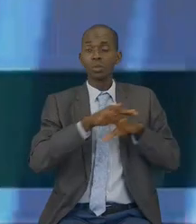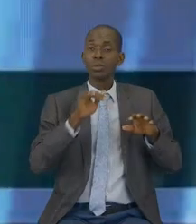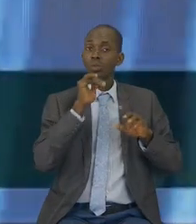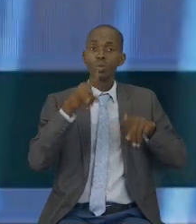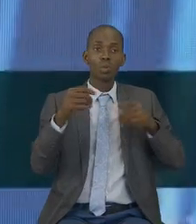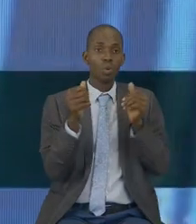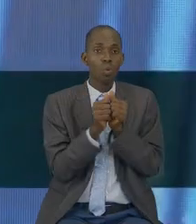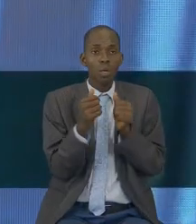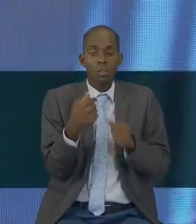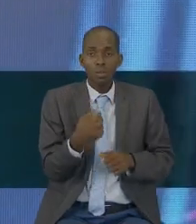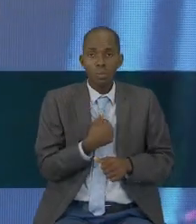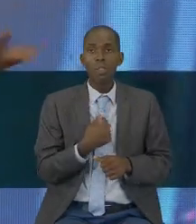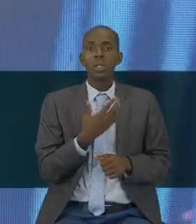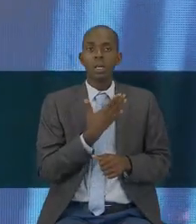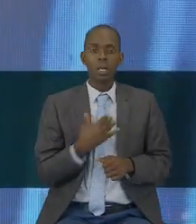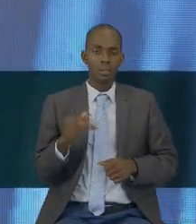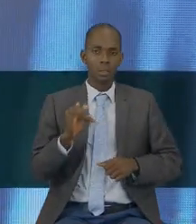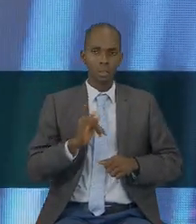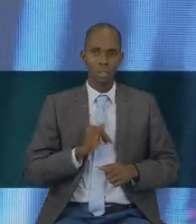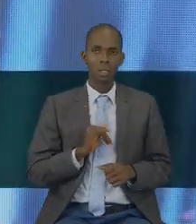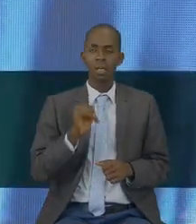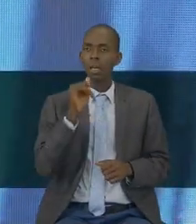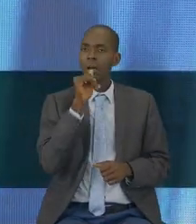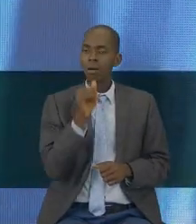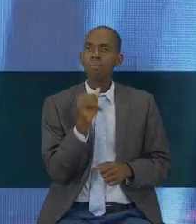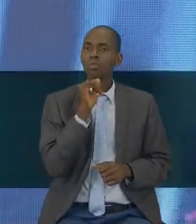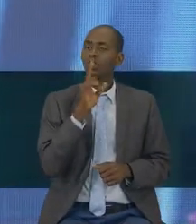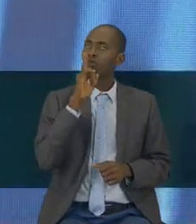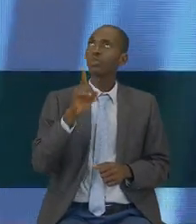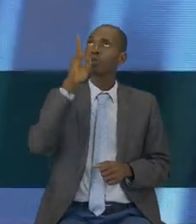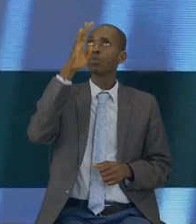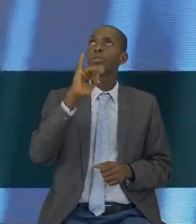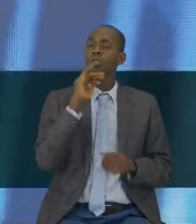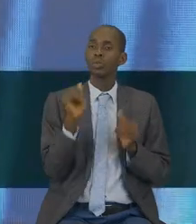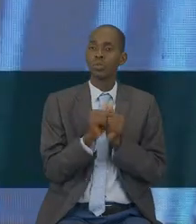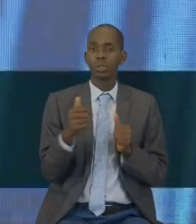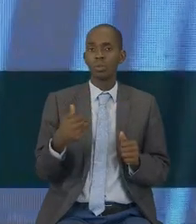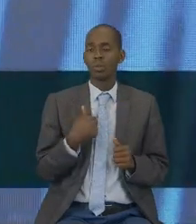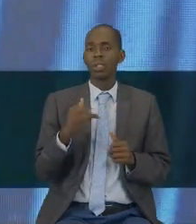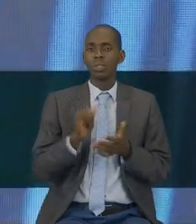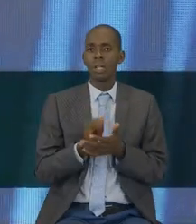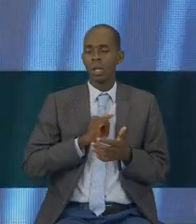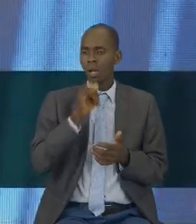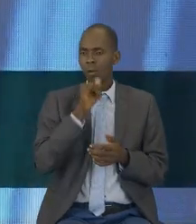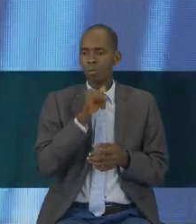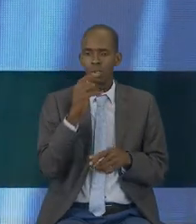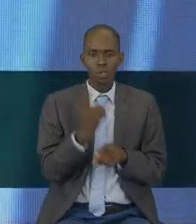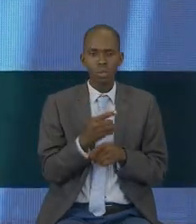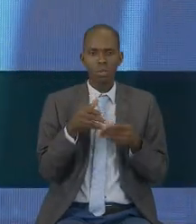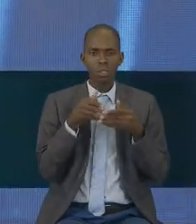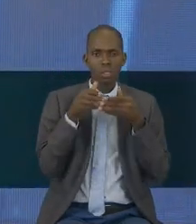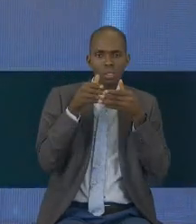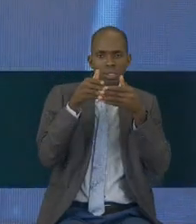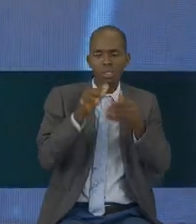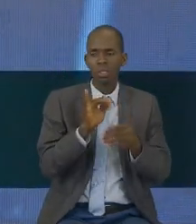me, and I have the assurance that the Almighty is with me, that I'm not just laboring, I'm not just guiding the